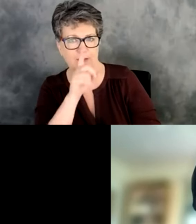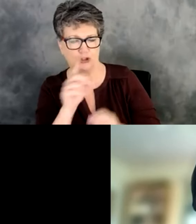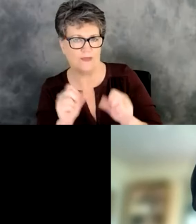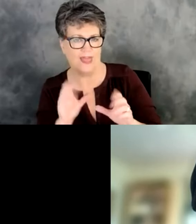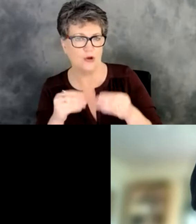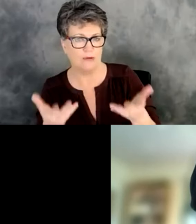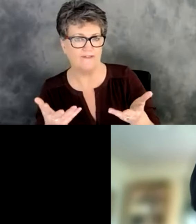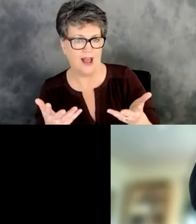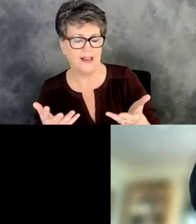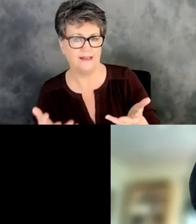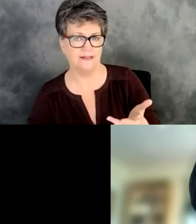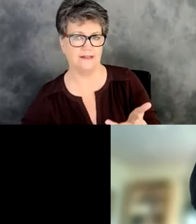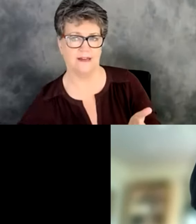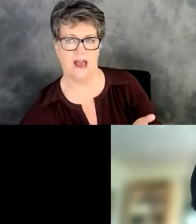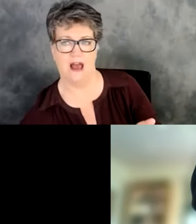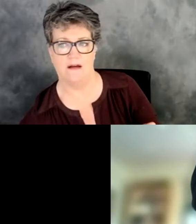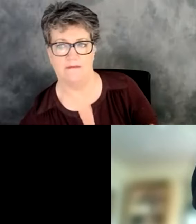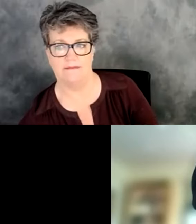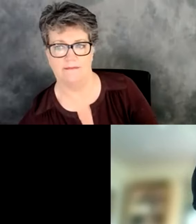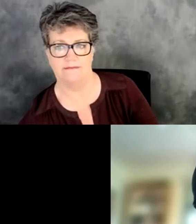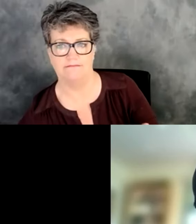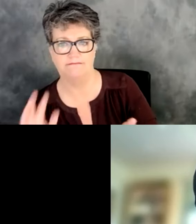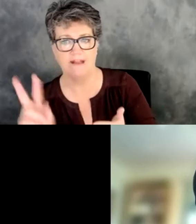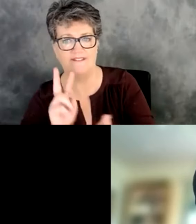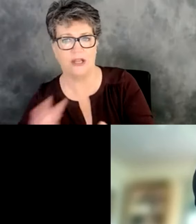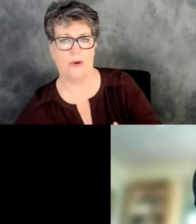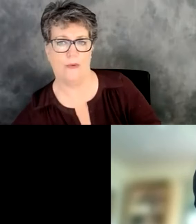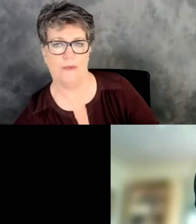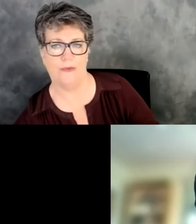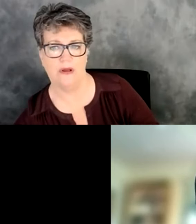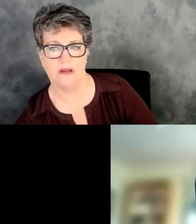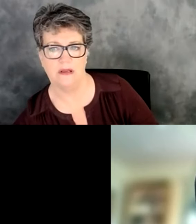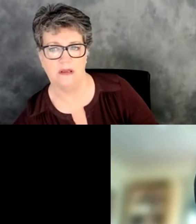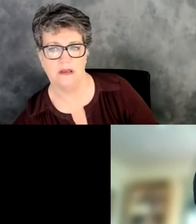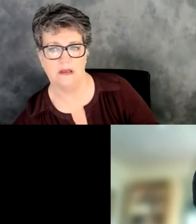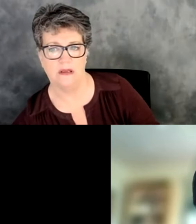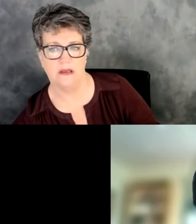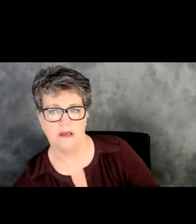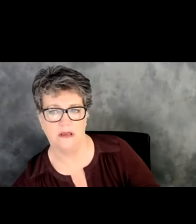provide a video. Mm-hmm. That's an excellent idea.